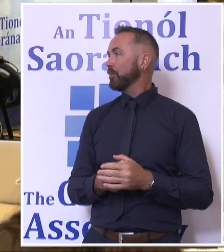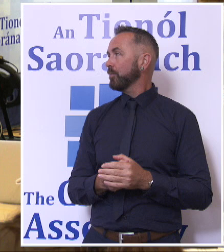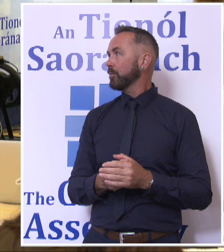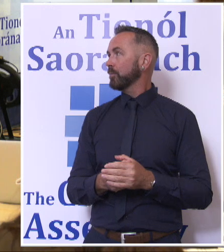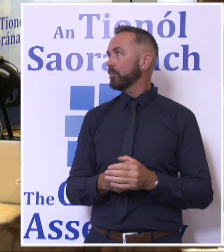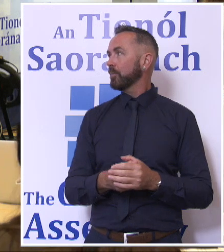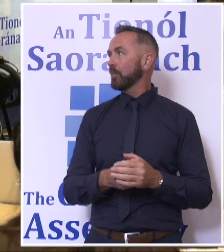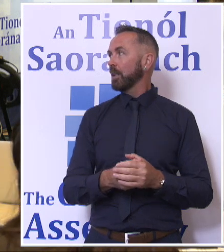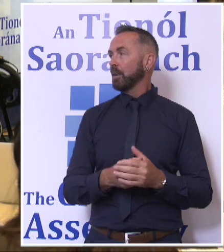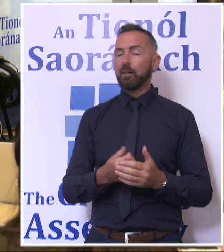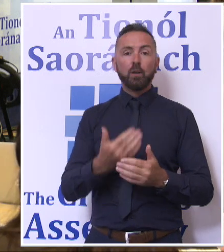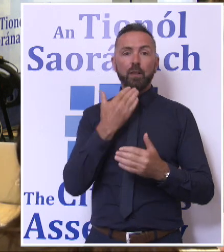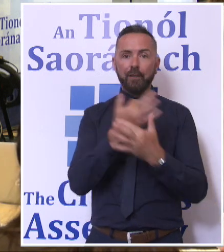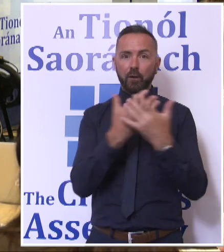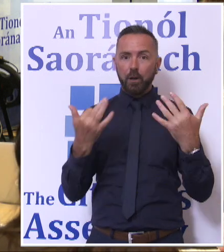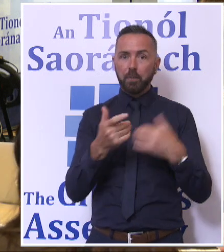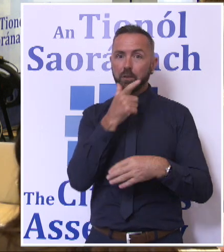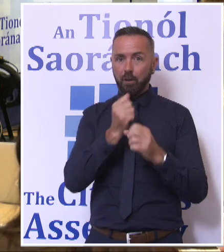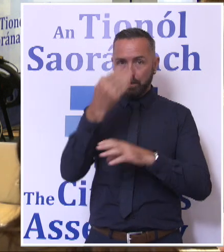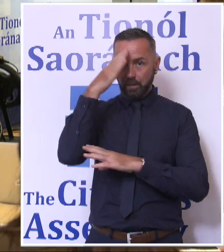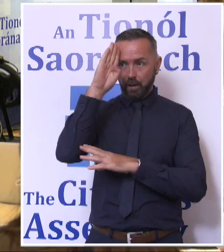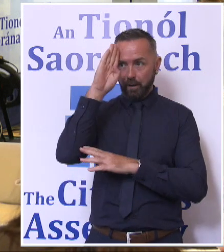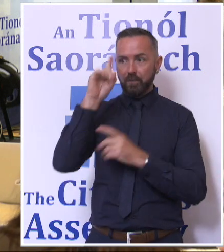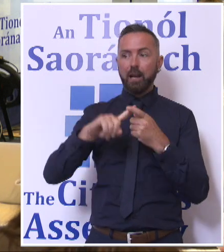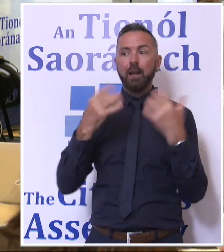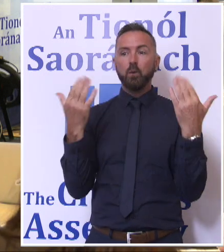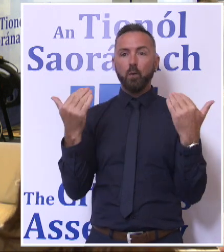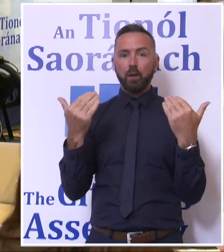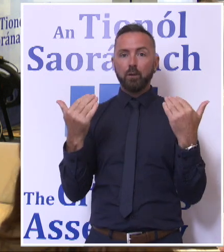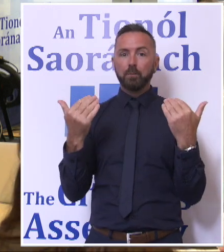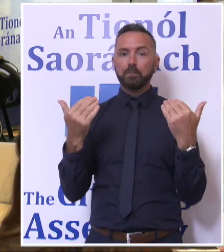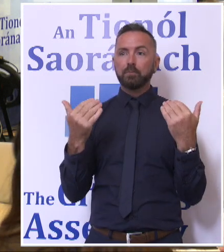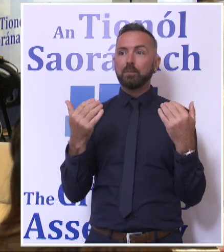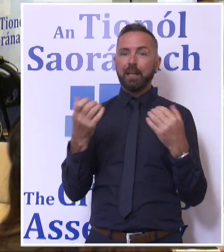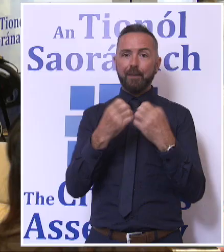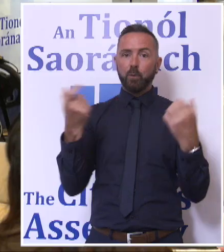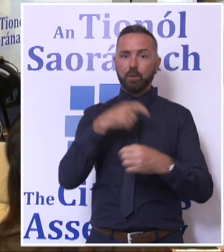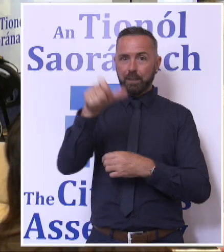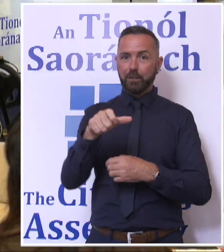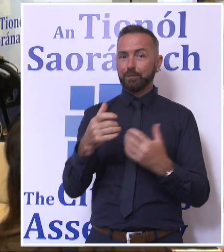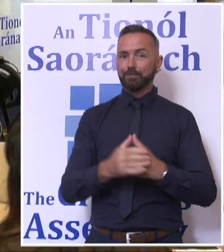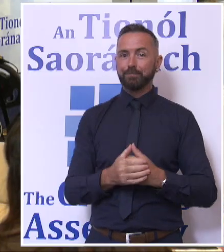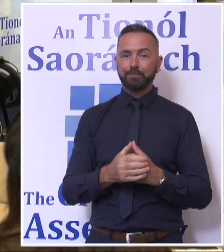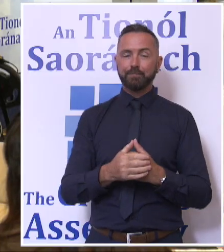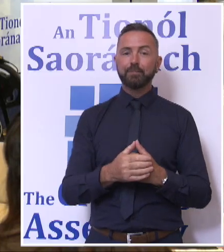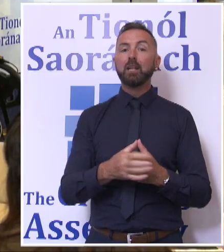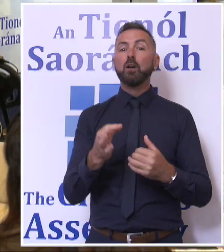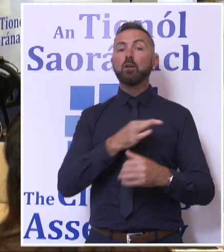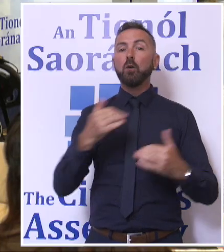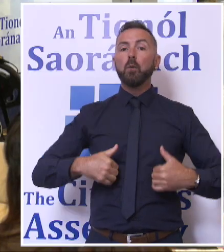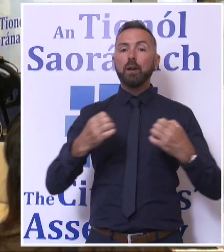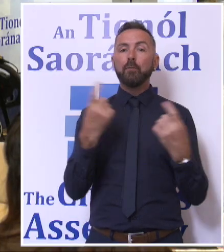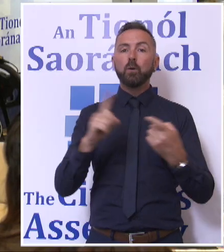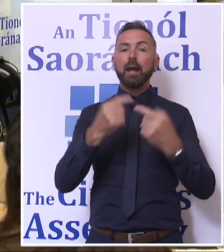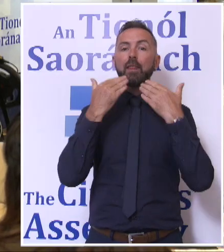Gurv míle mágat agus fáilte gach duine ina gáil tá an sásta gach duine eáil an seo. Good morning, everyone. Thank you, Chair,